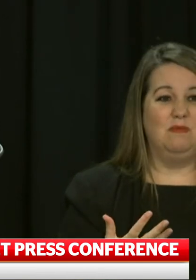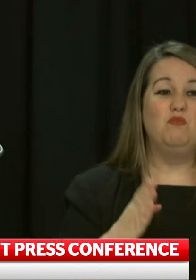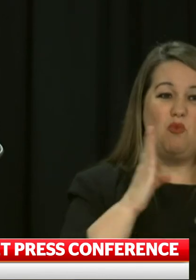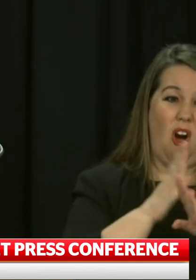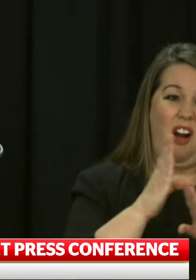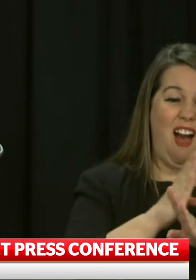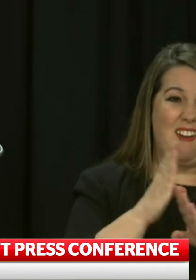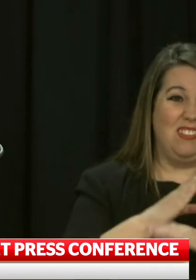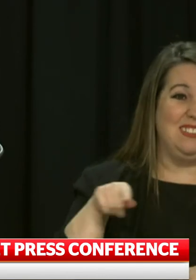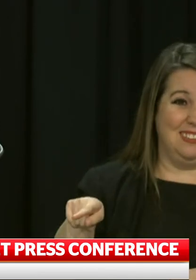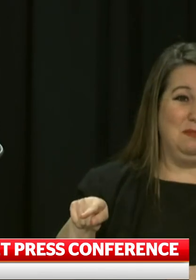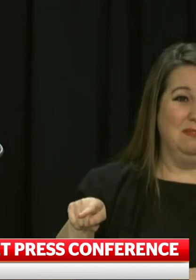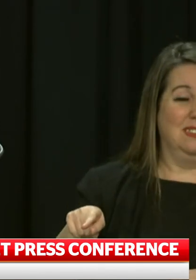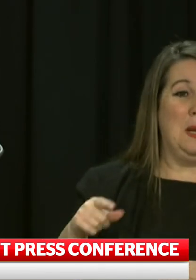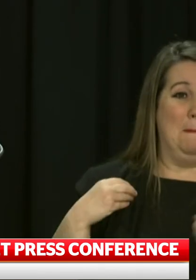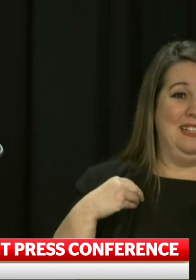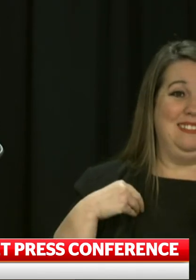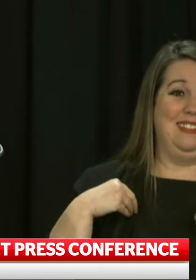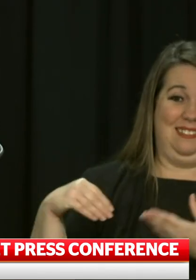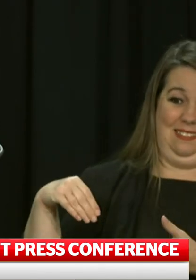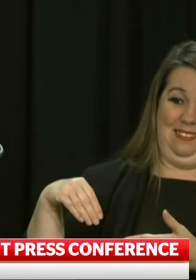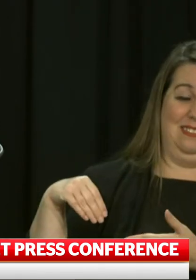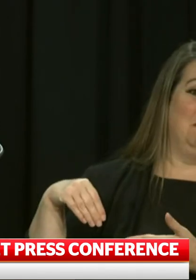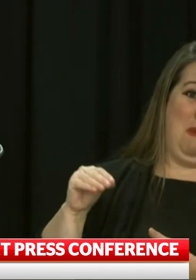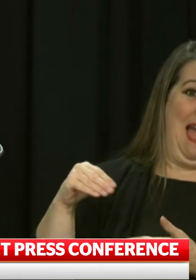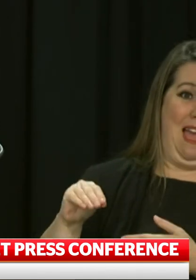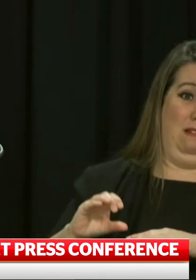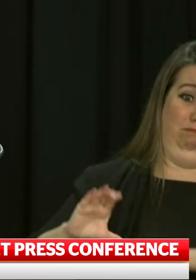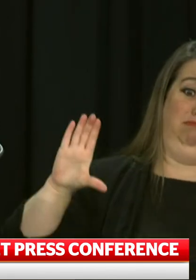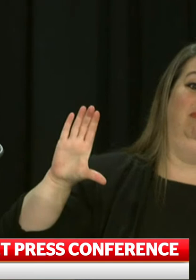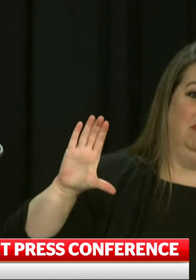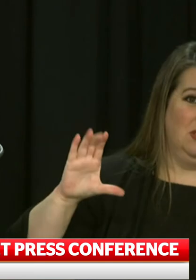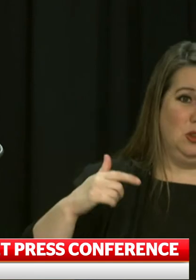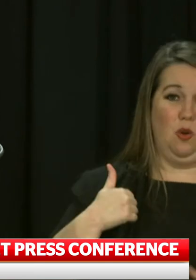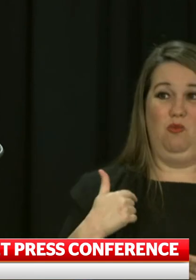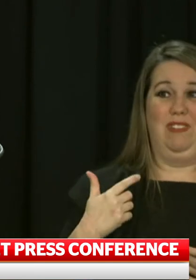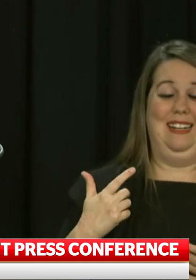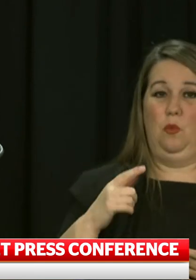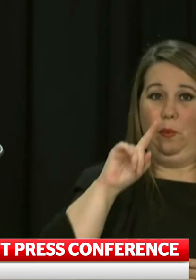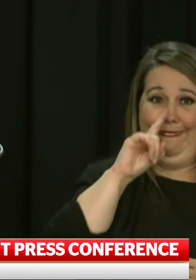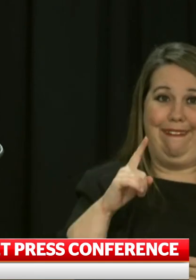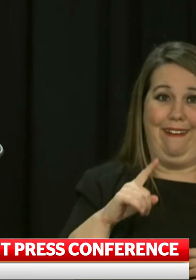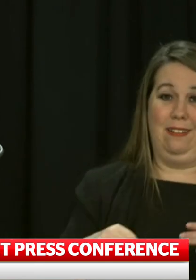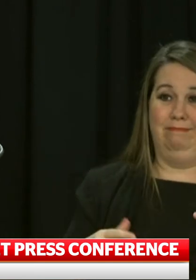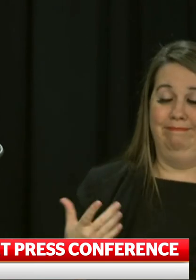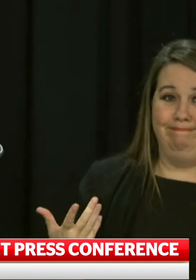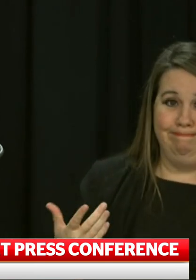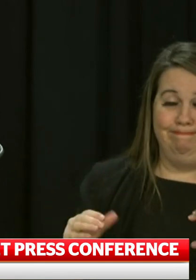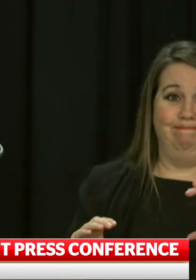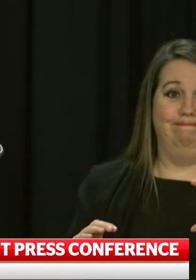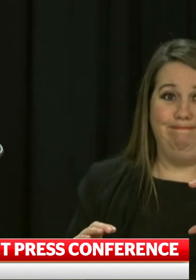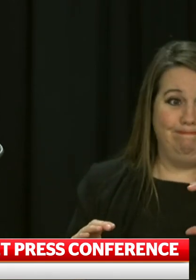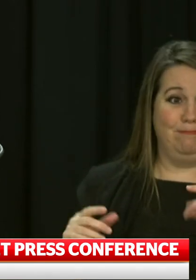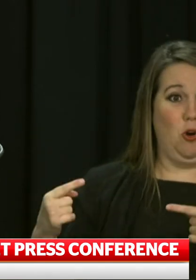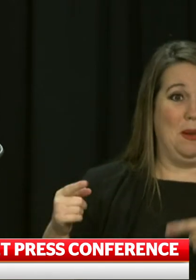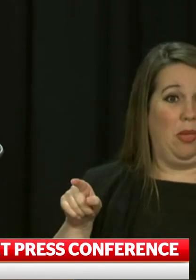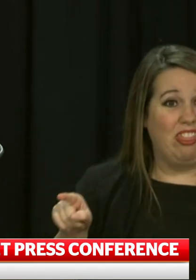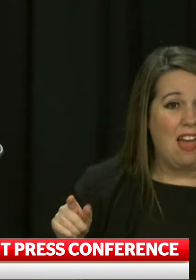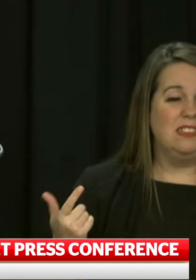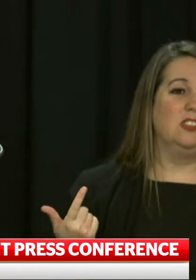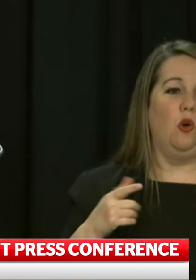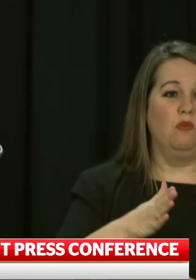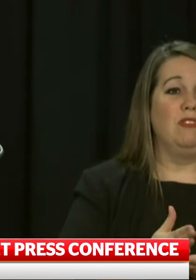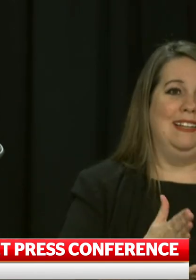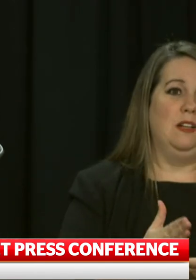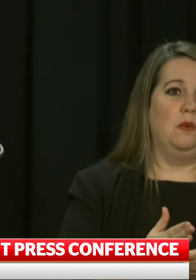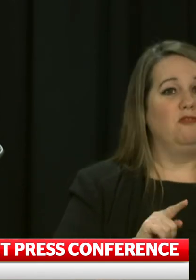we haven't been competing on an even footing with them. So the additional funding will certainly help to address the attrition challenge.